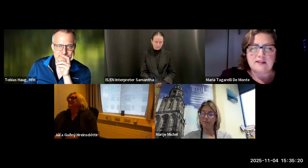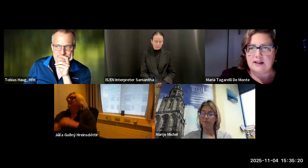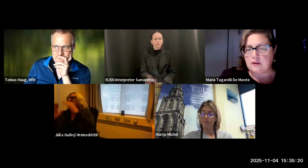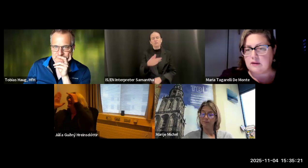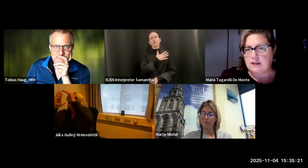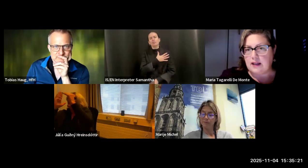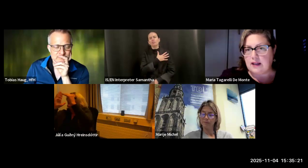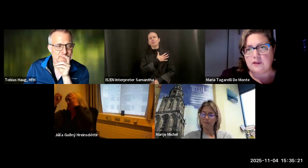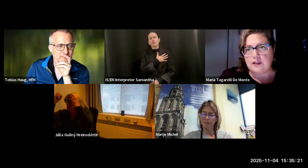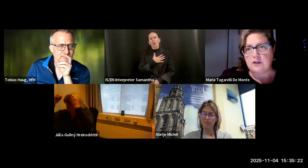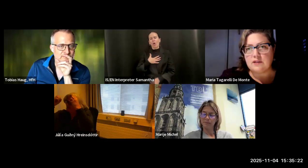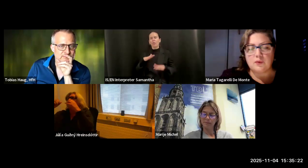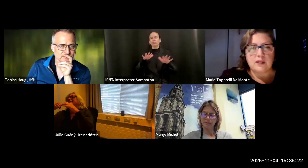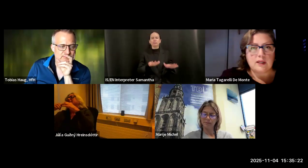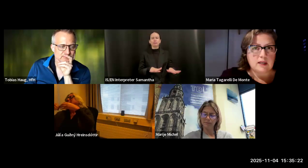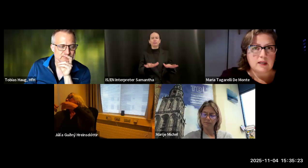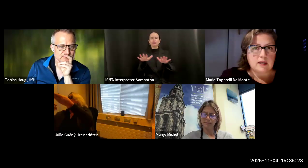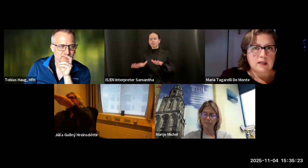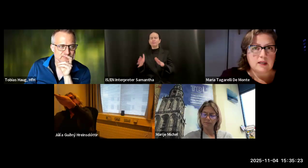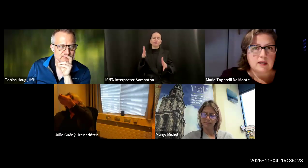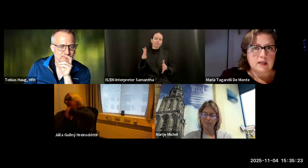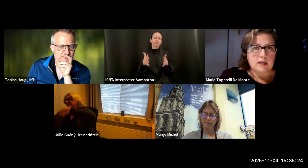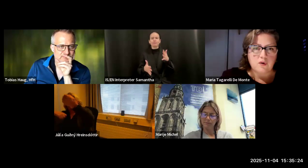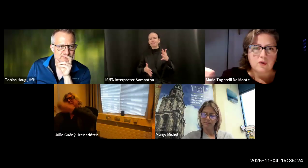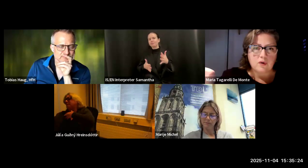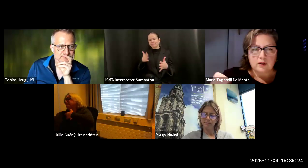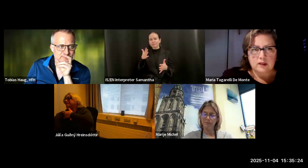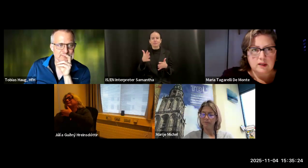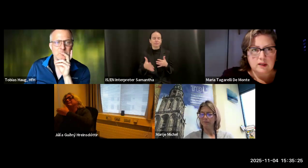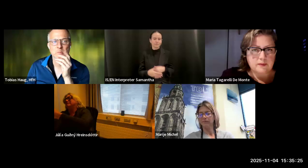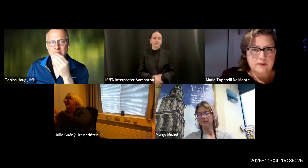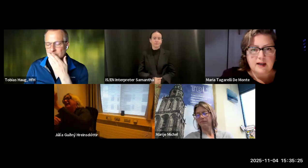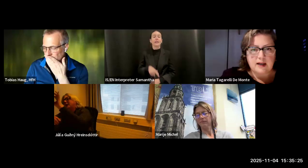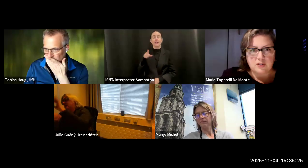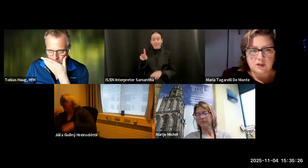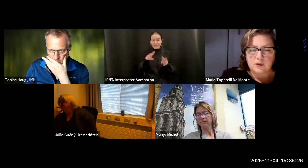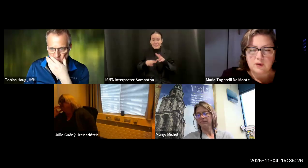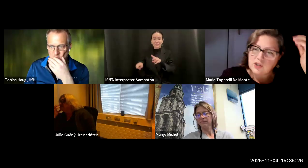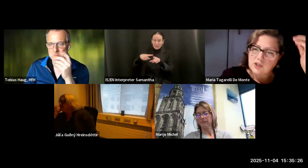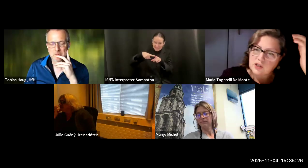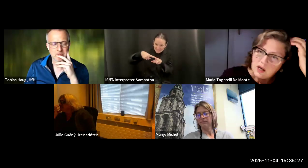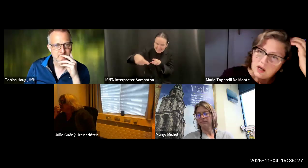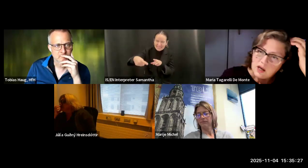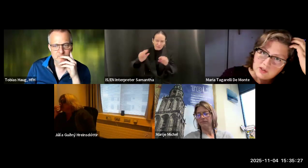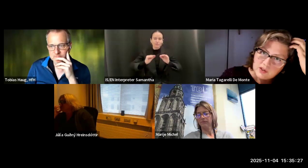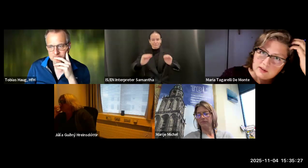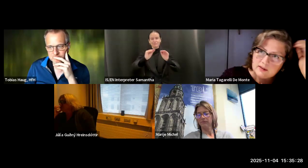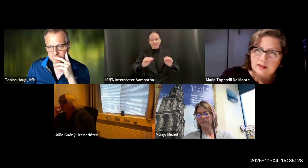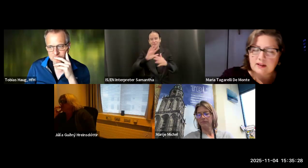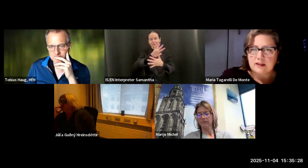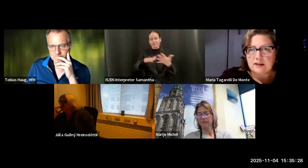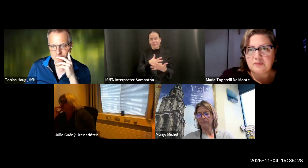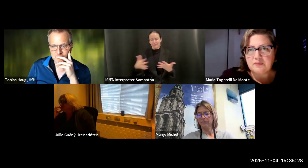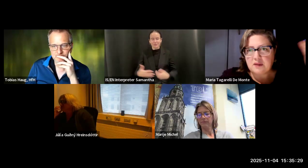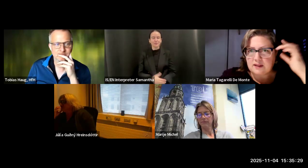these didactic videos that we created for sign language education. So it's